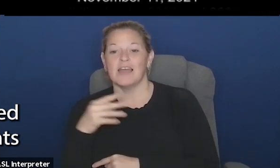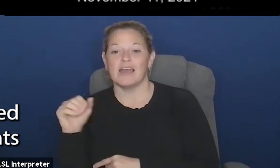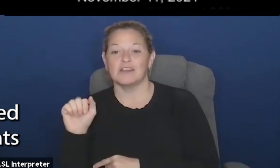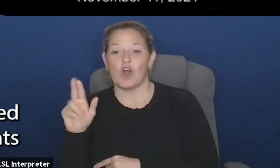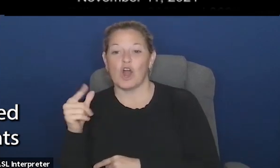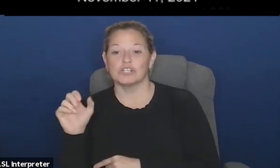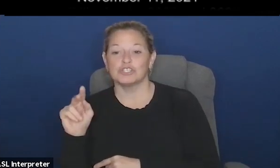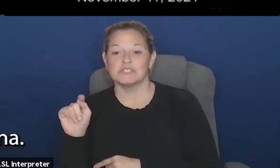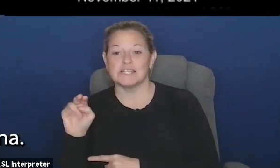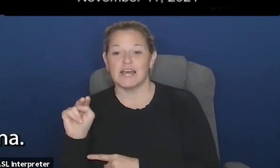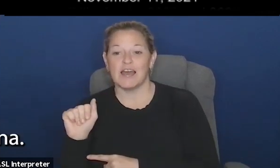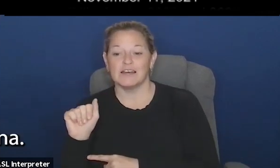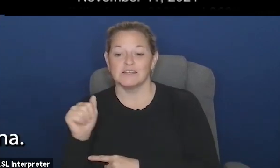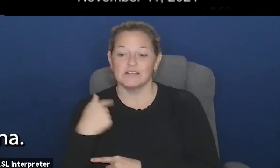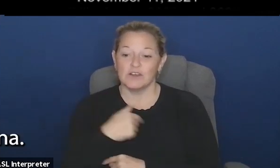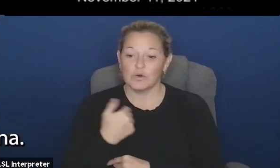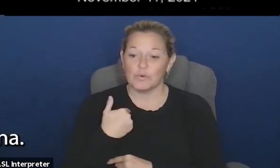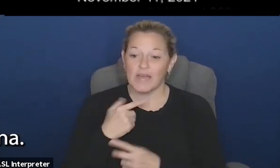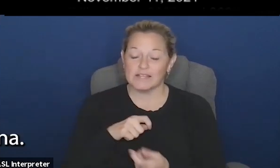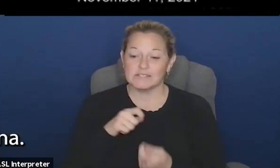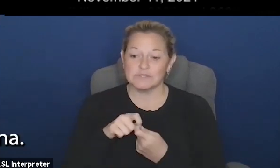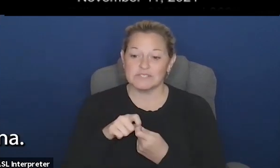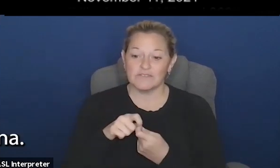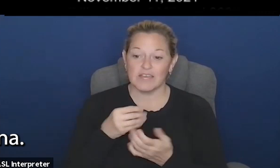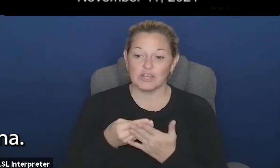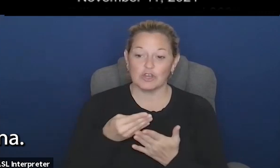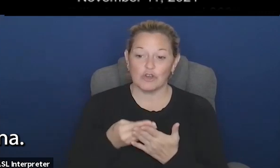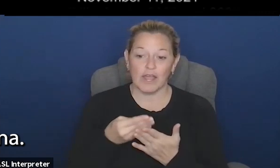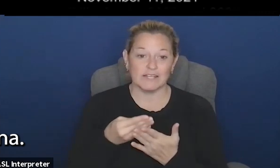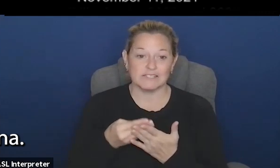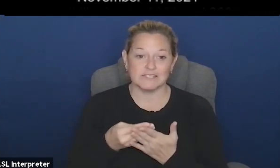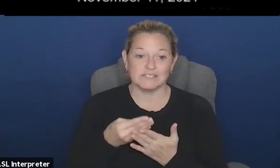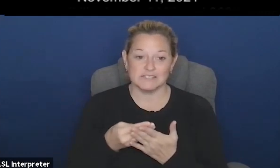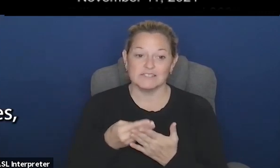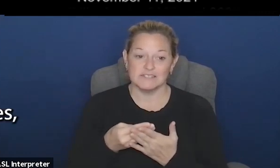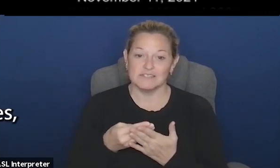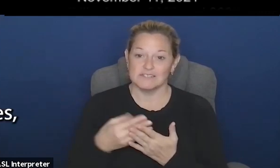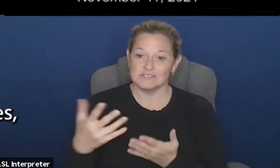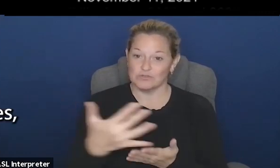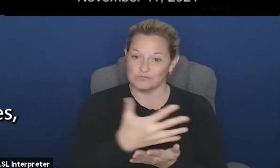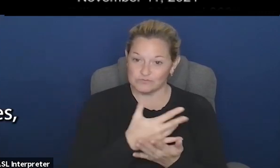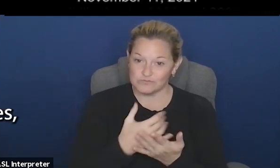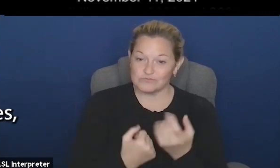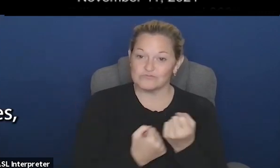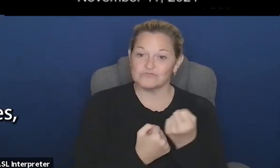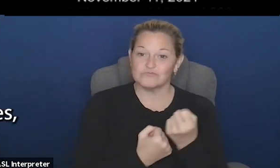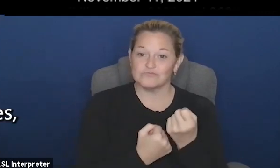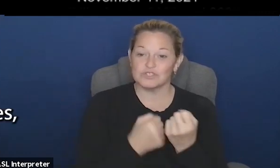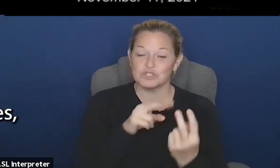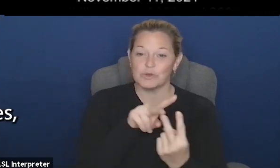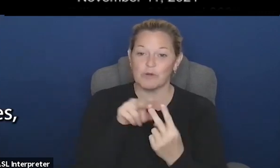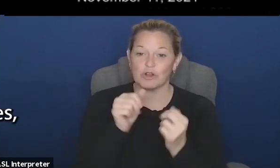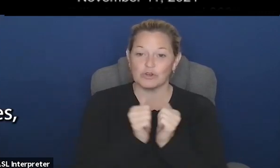IAU special grants to build and distribute 20 devices across Chile and Argentina. So we partnered with our colleagues